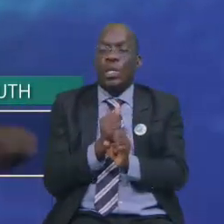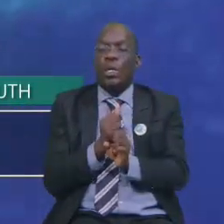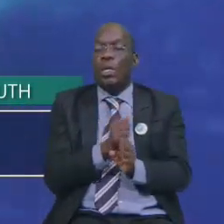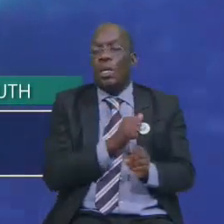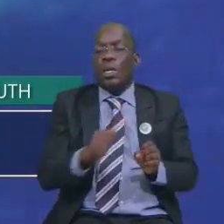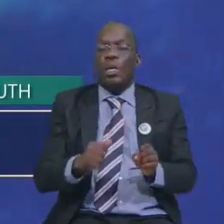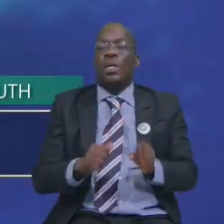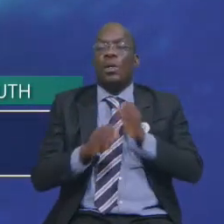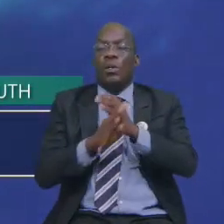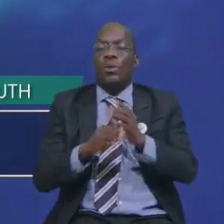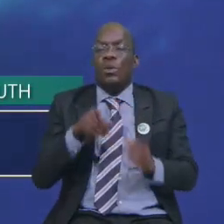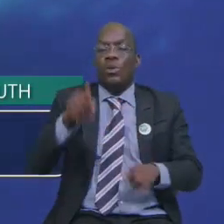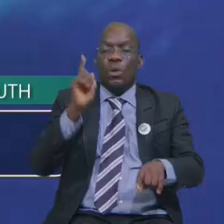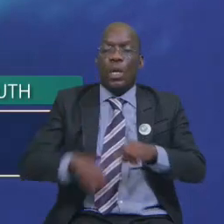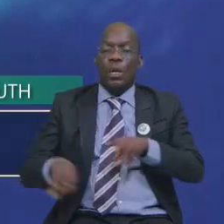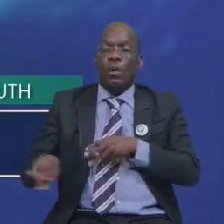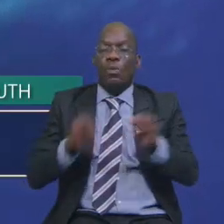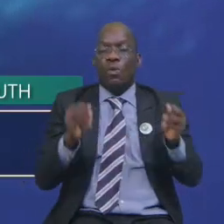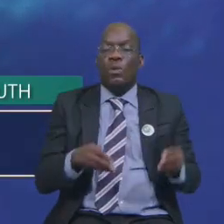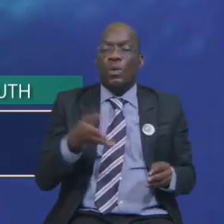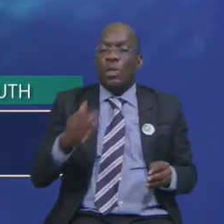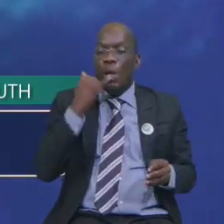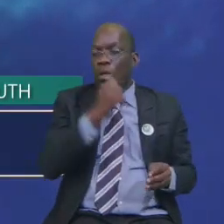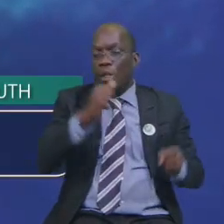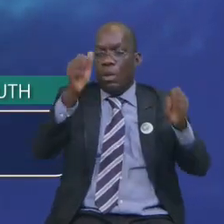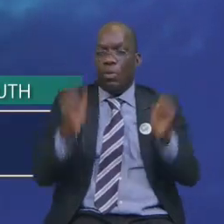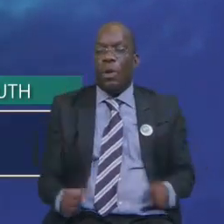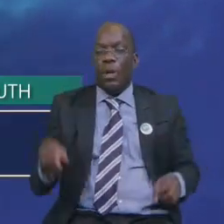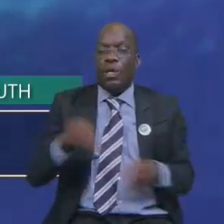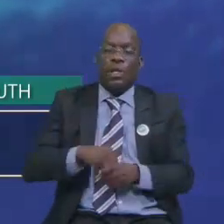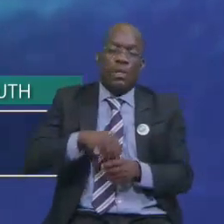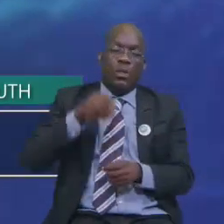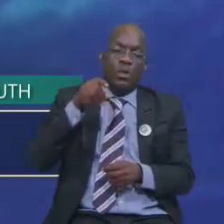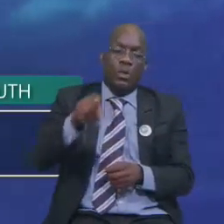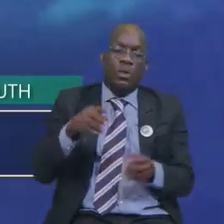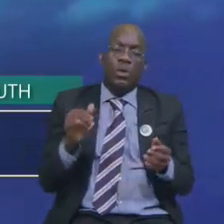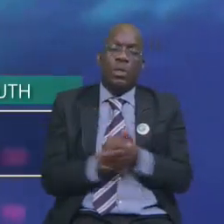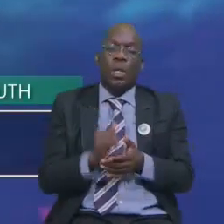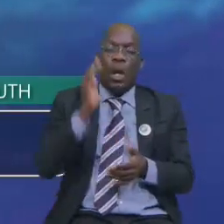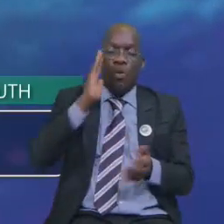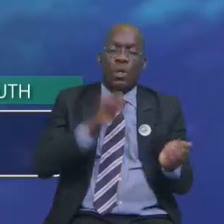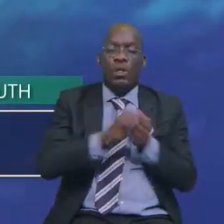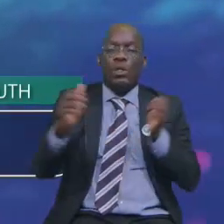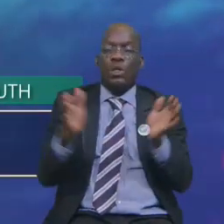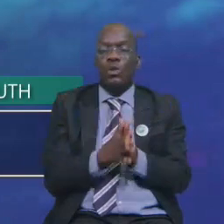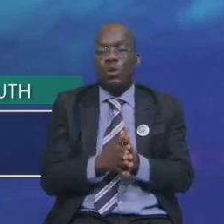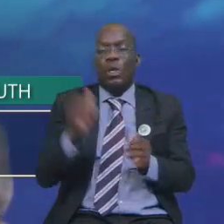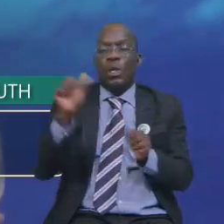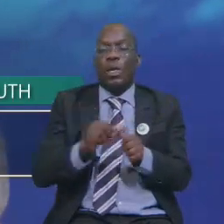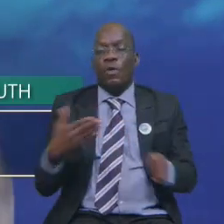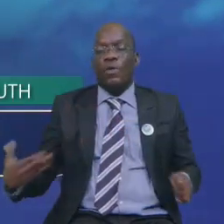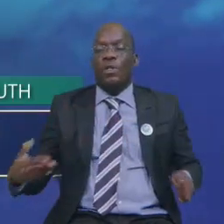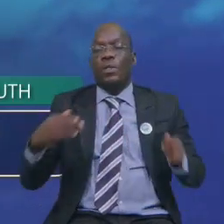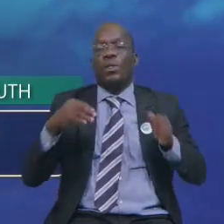you'll not be able to move on. There's a dynamite on the inside that will blow everything discouraging,